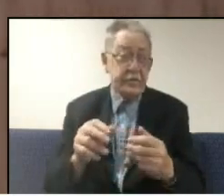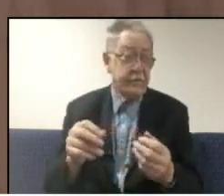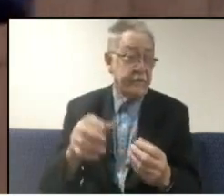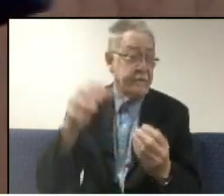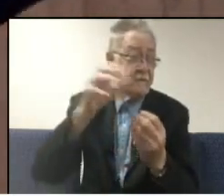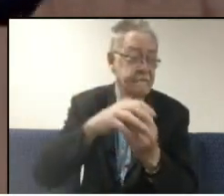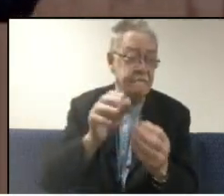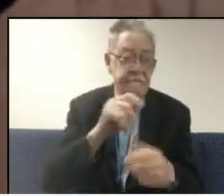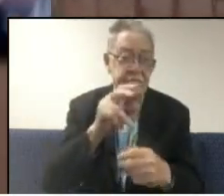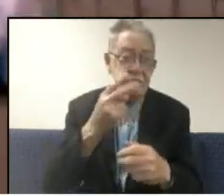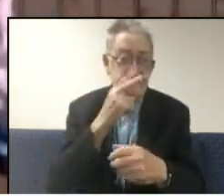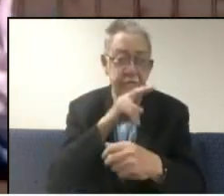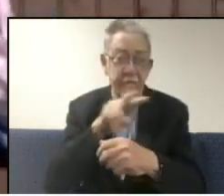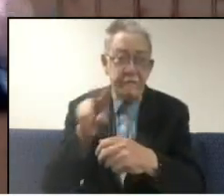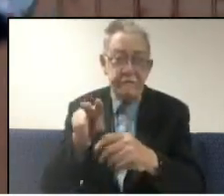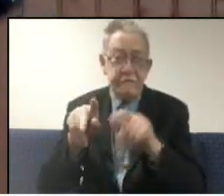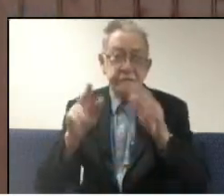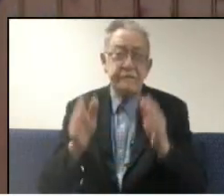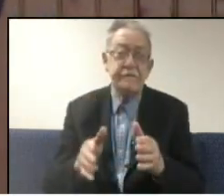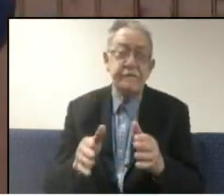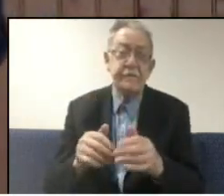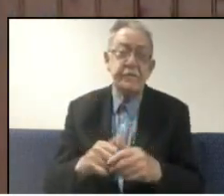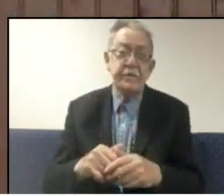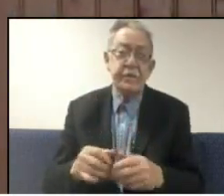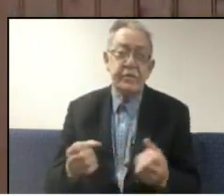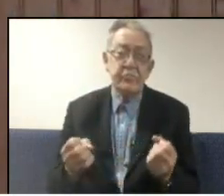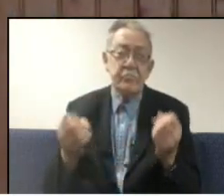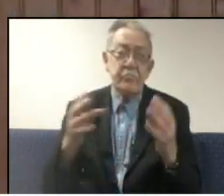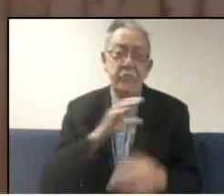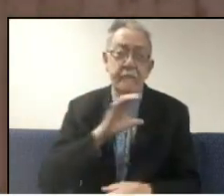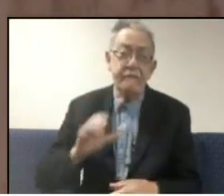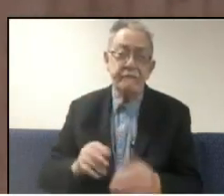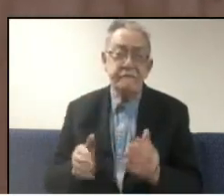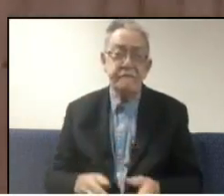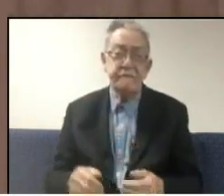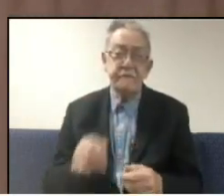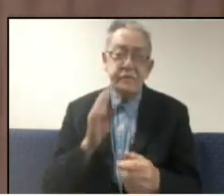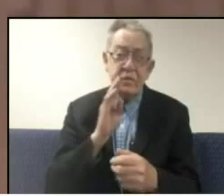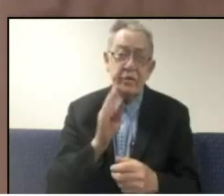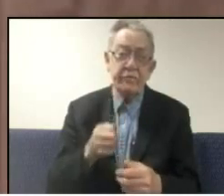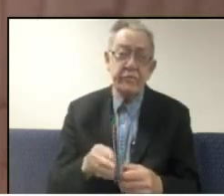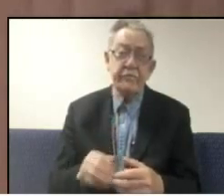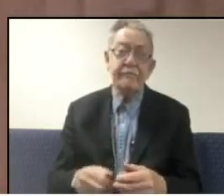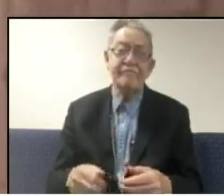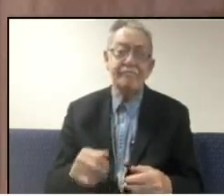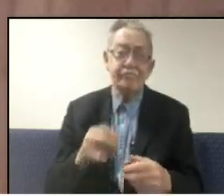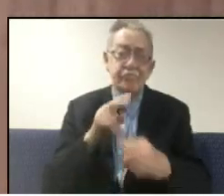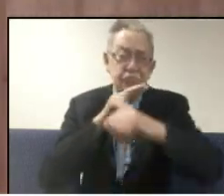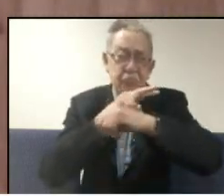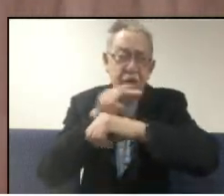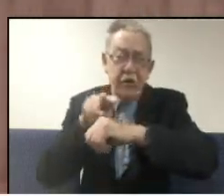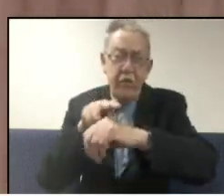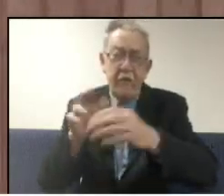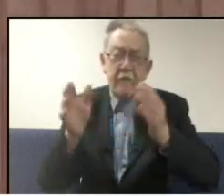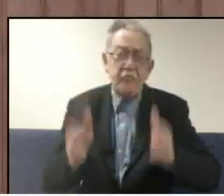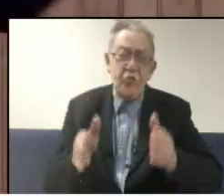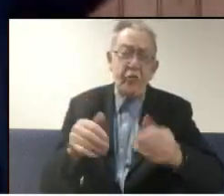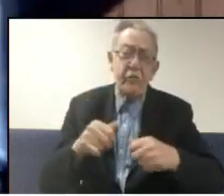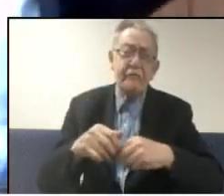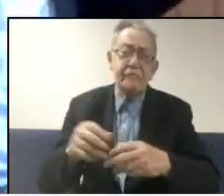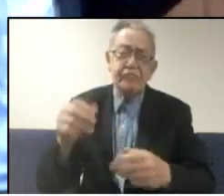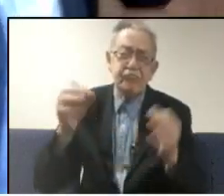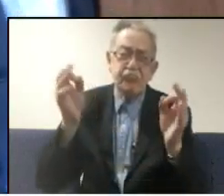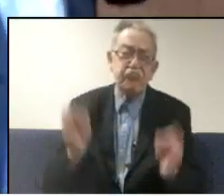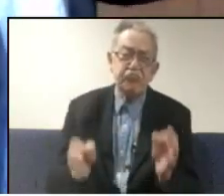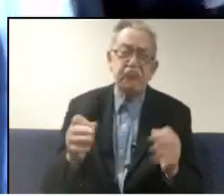spectator. How many Christians have settled for being a spectator because we've decided that since we're